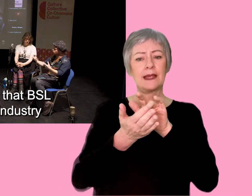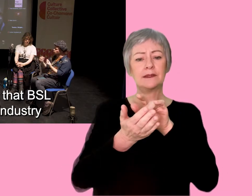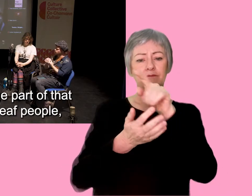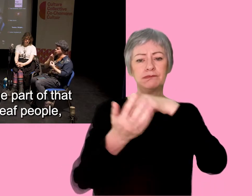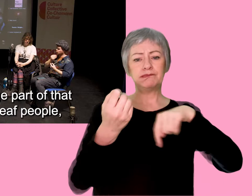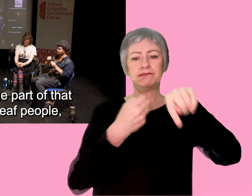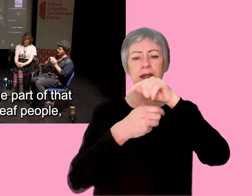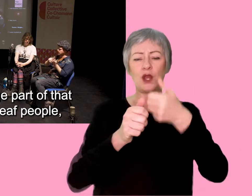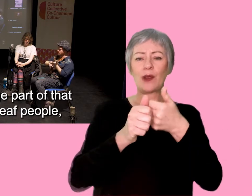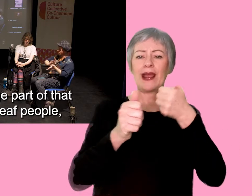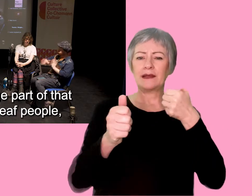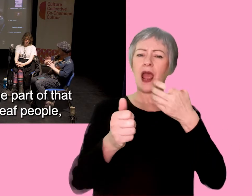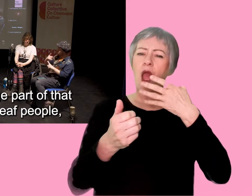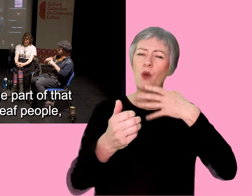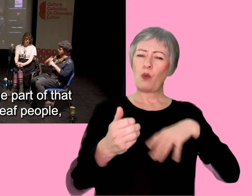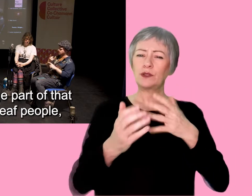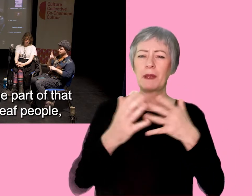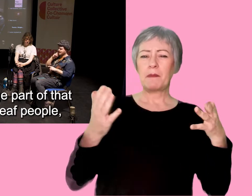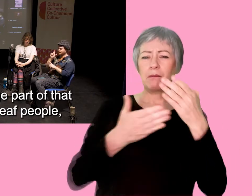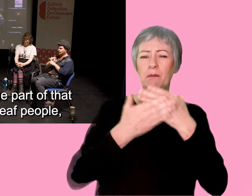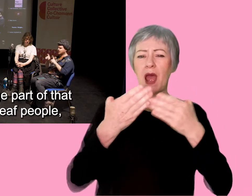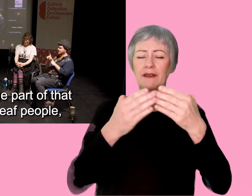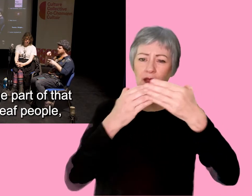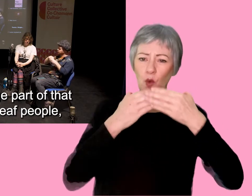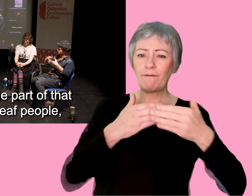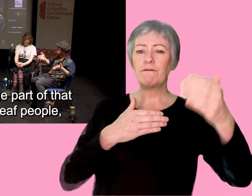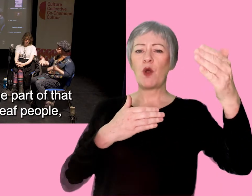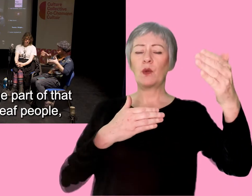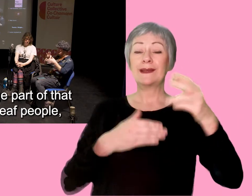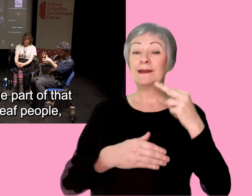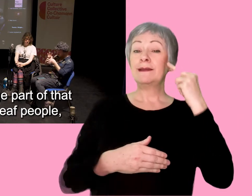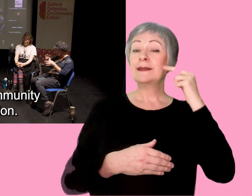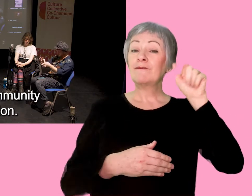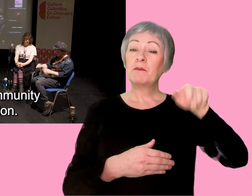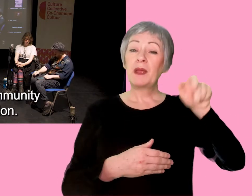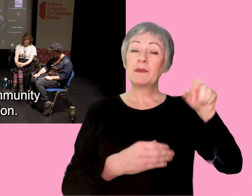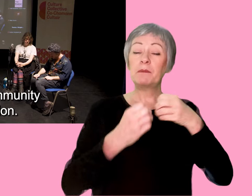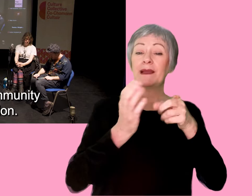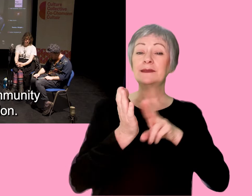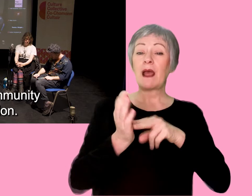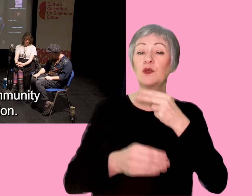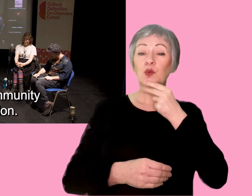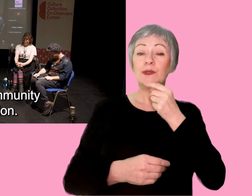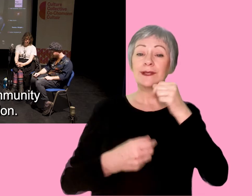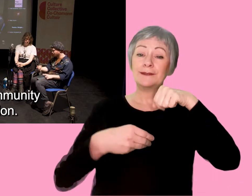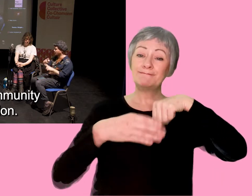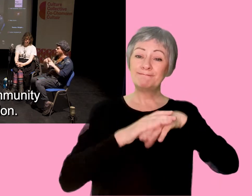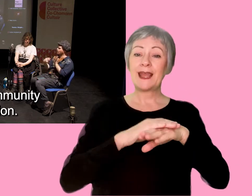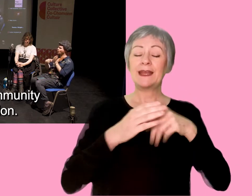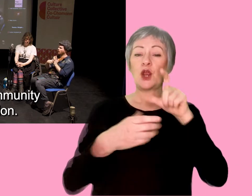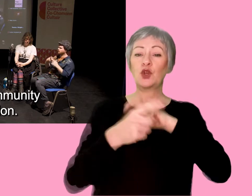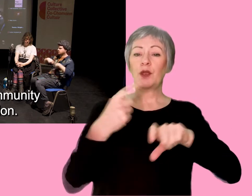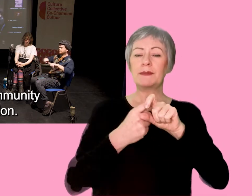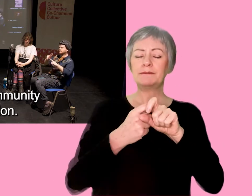industry and that I want to be a huge part of that going forward, because deaf people BSL users in our community find